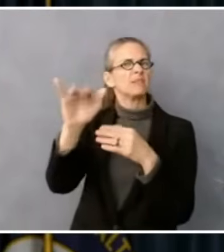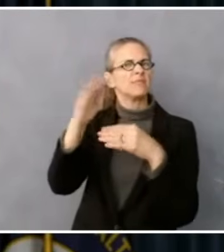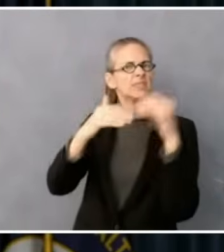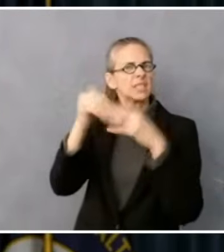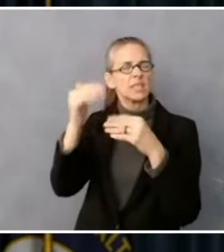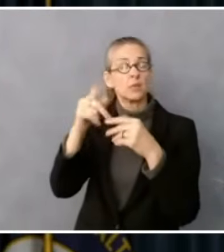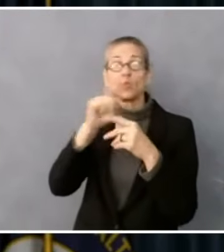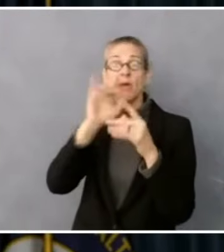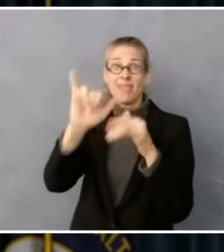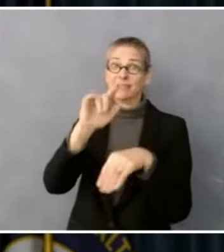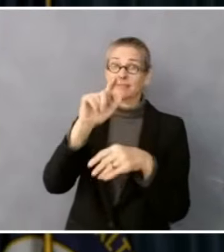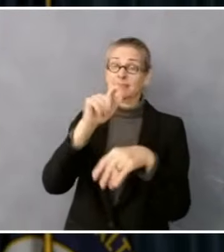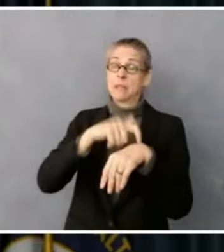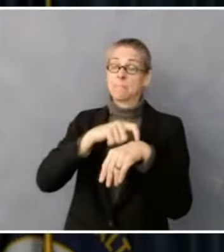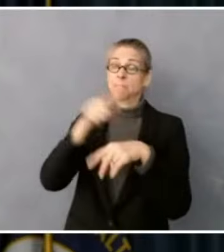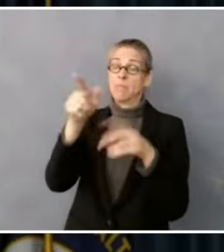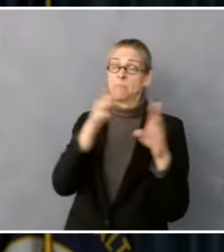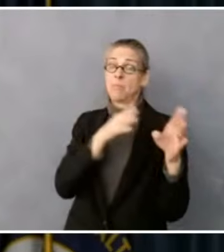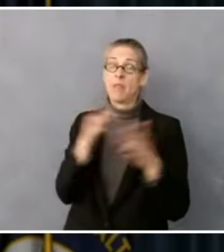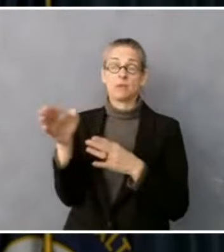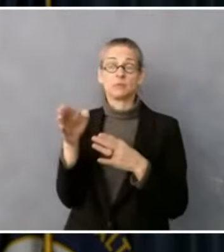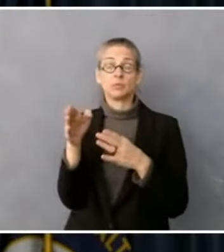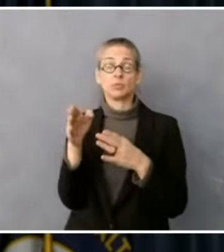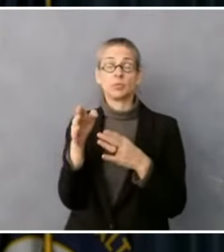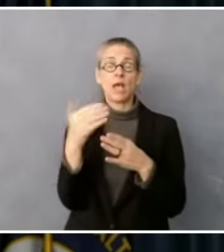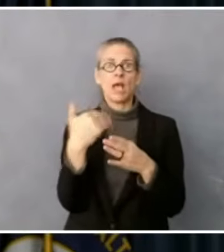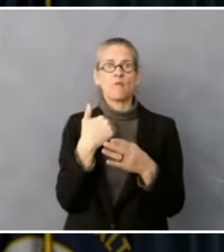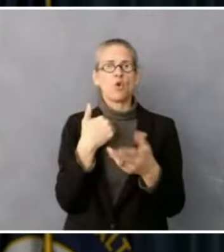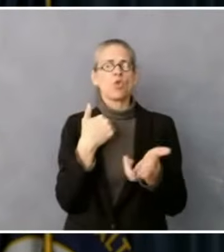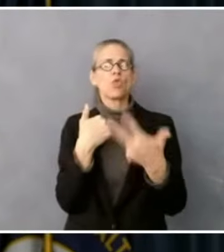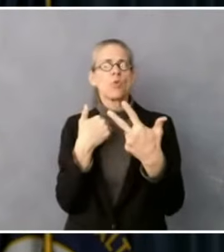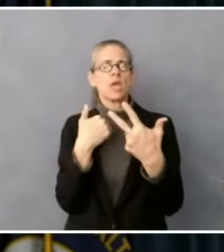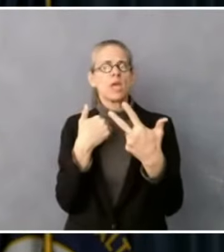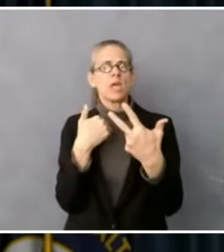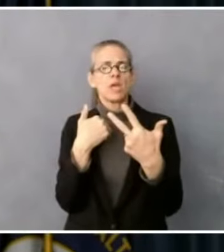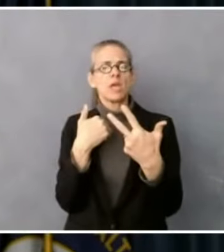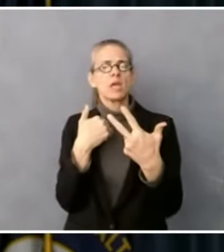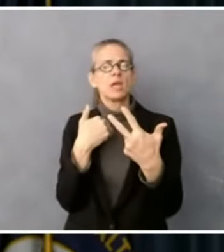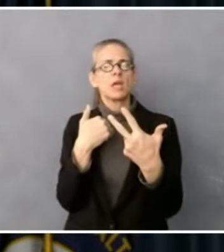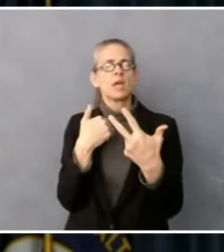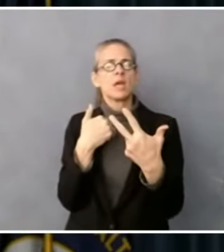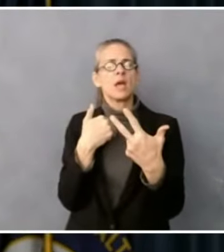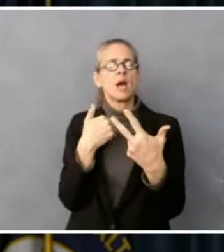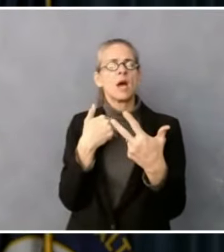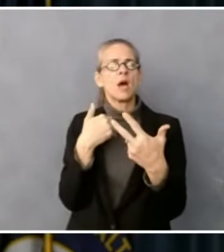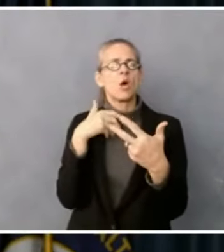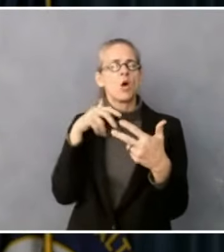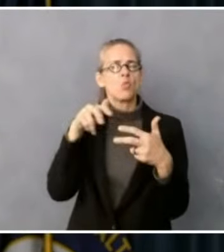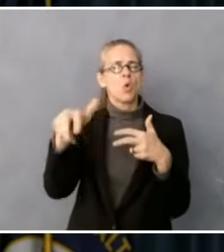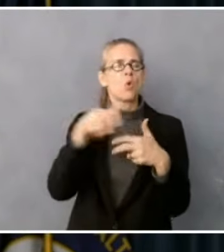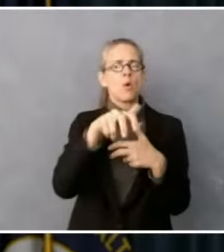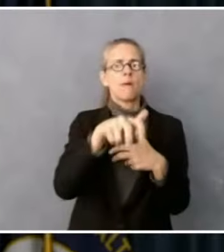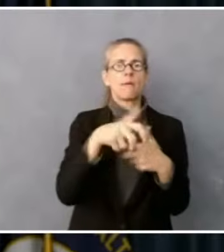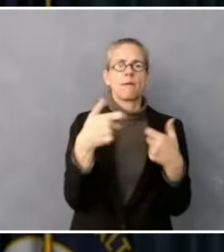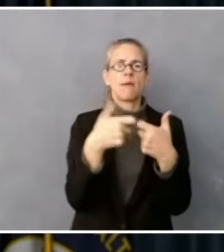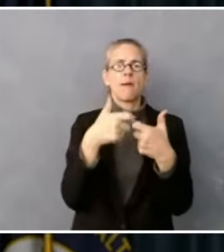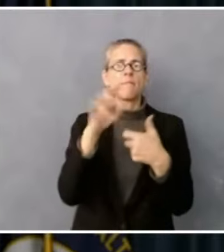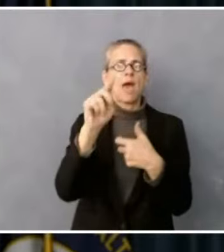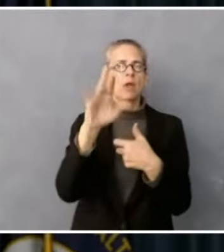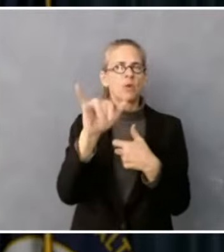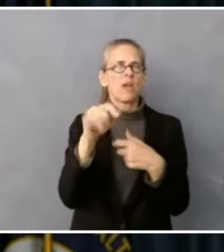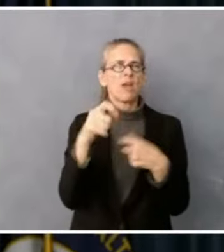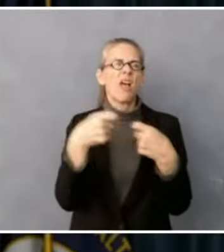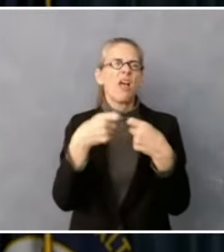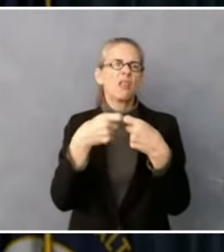manufacture an all-new 3-row battery electric SUV. But this week, Toyota announced that the new production line will